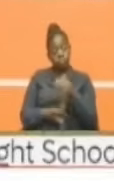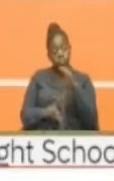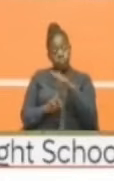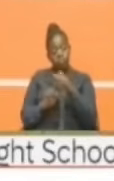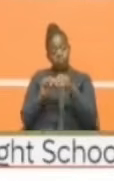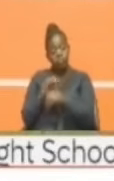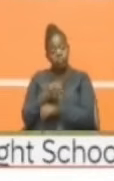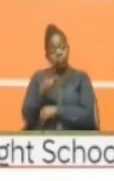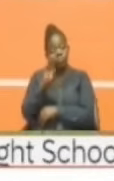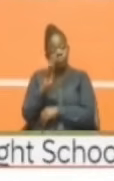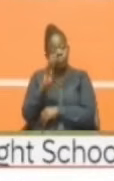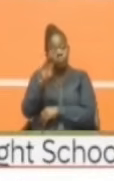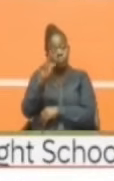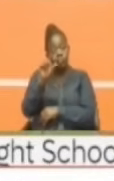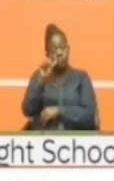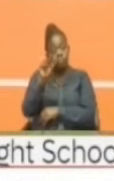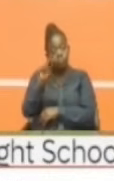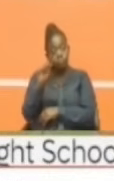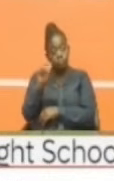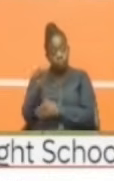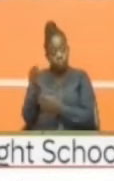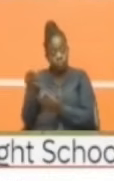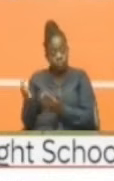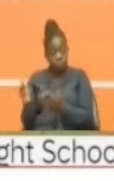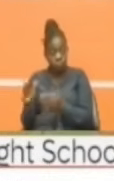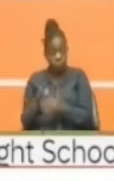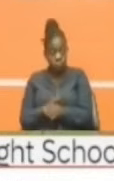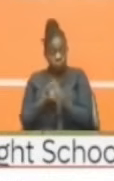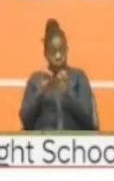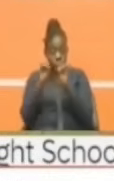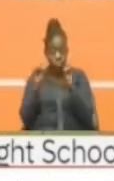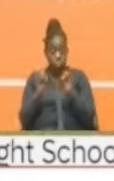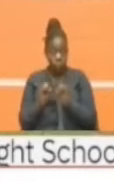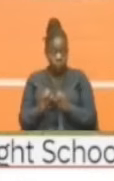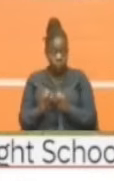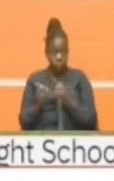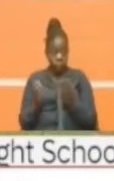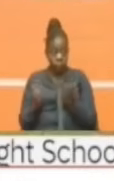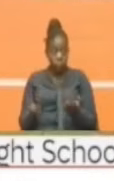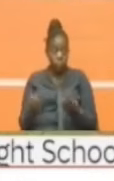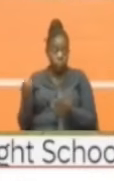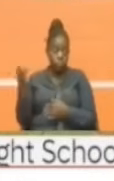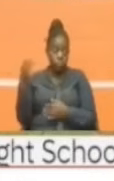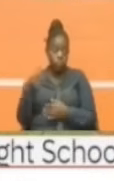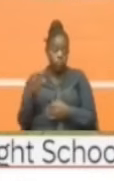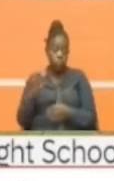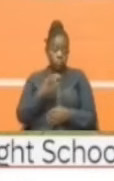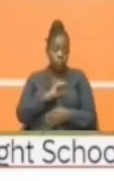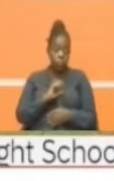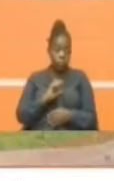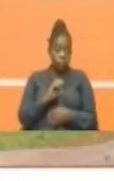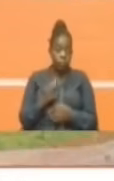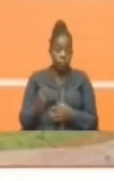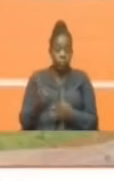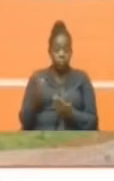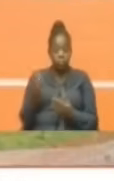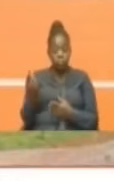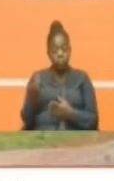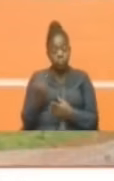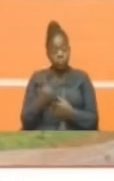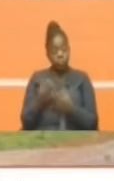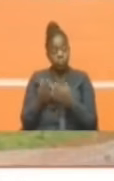Bulenga, Light Polytechnic and Business Institute Bulenga, Light Nursery Ndeke